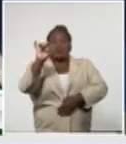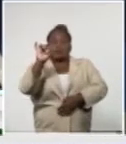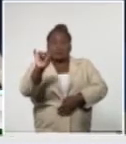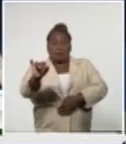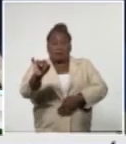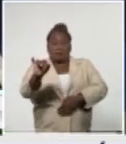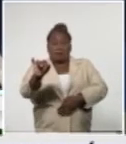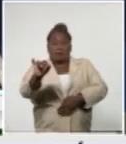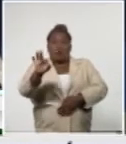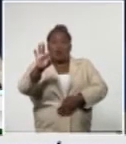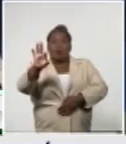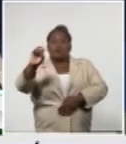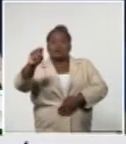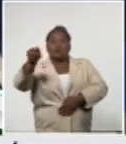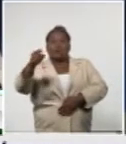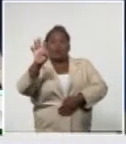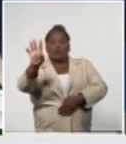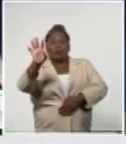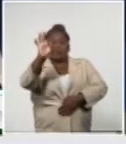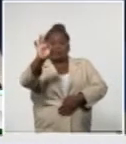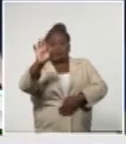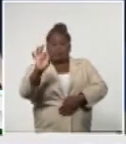characterizing this disease.